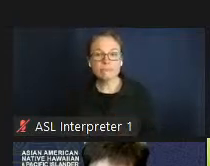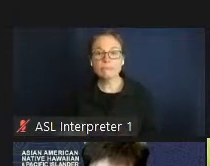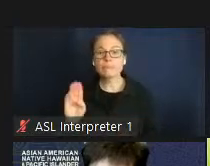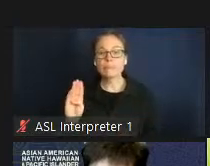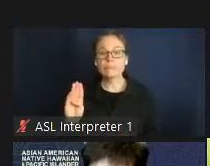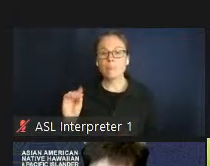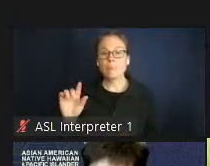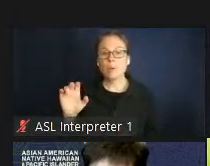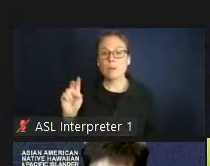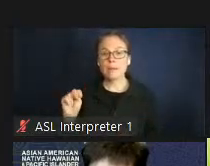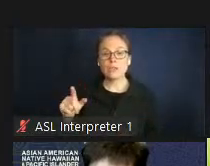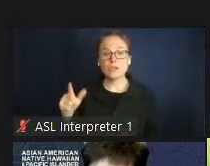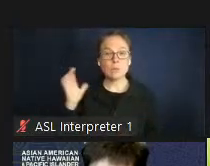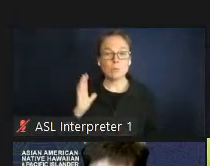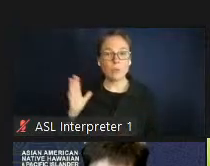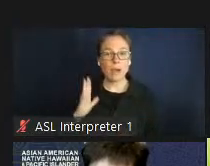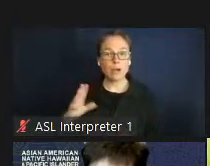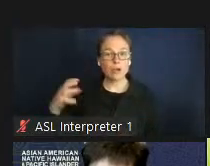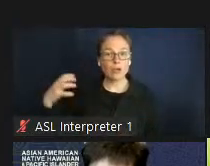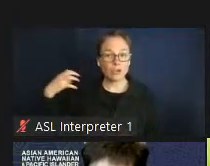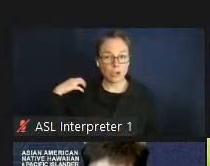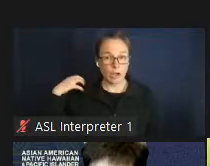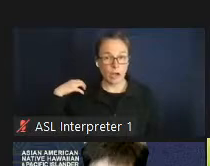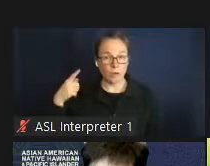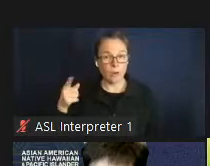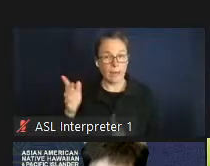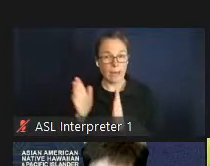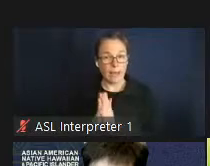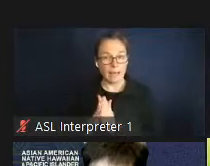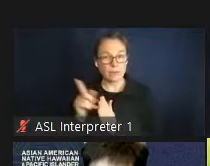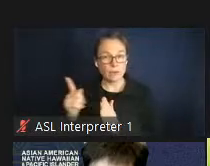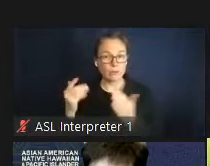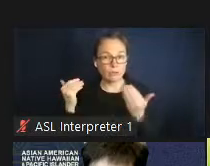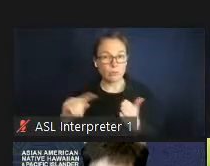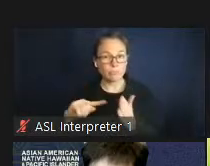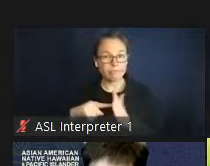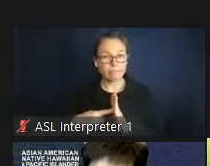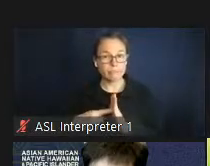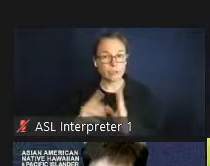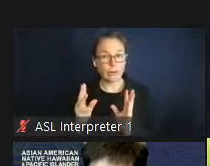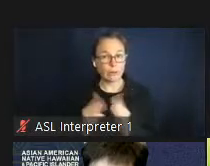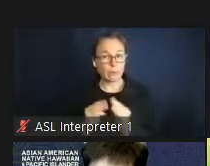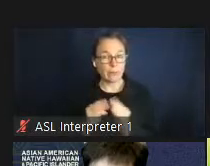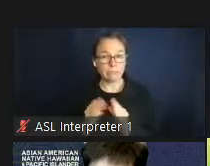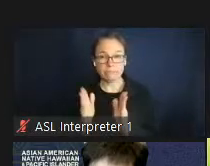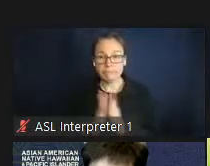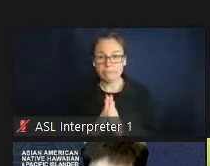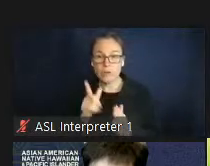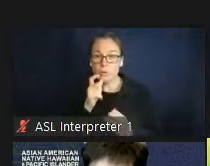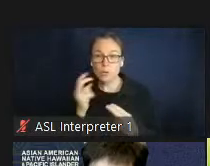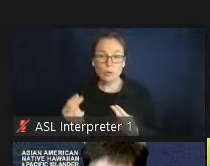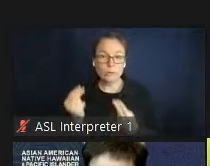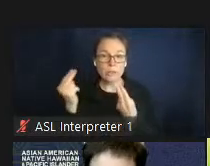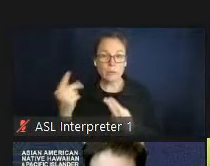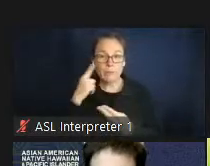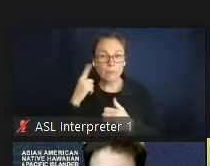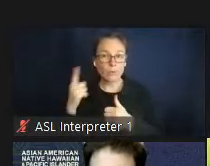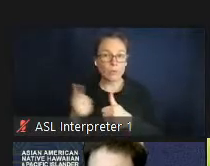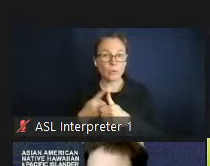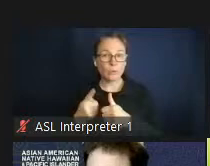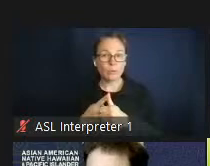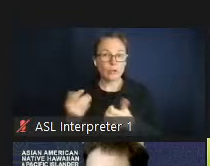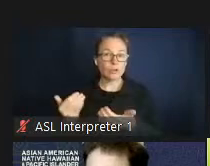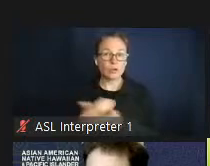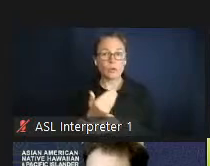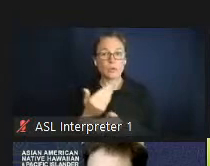prior chair, and we'll ask her to start the meeting and solicit nominations for the new chair. We will need a